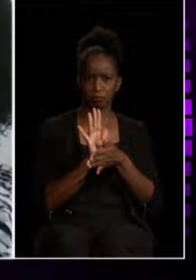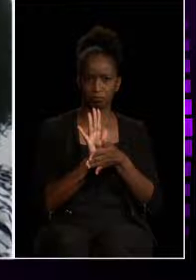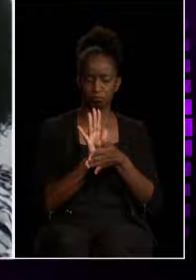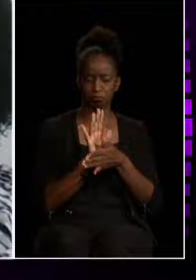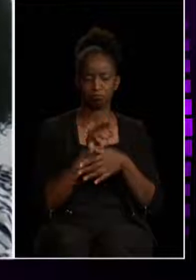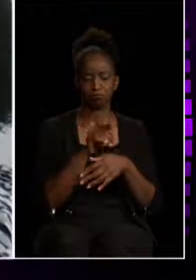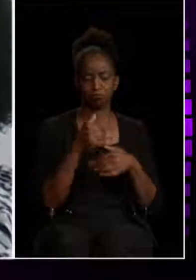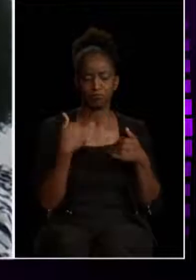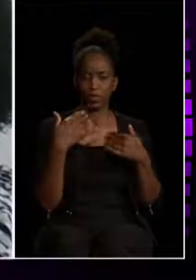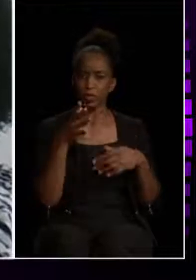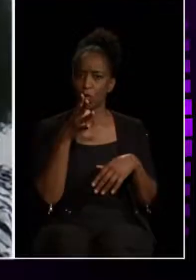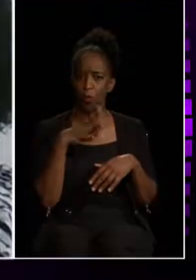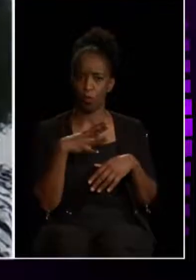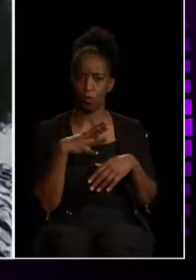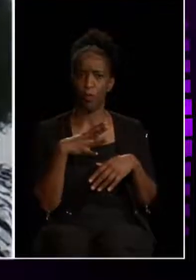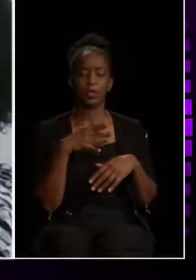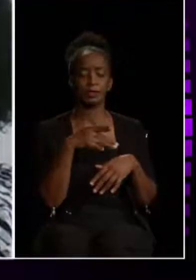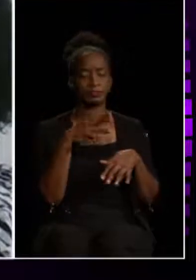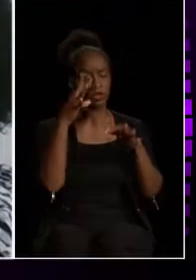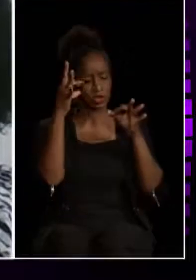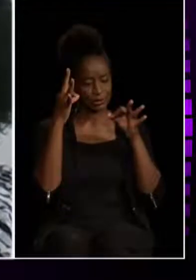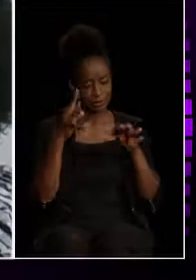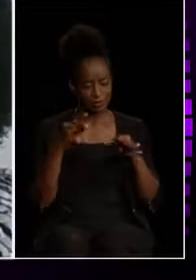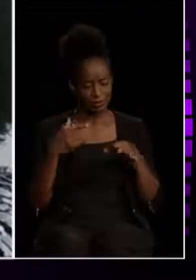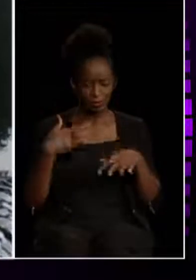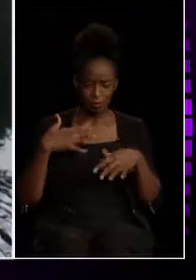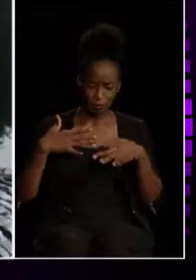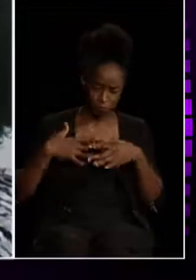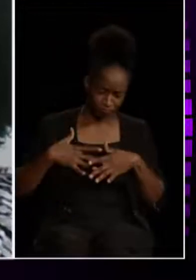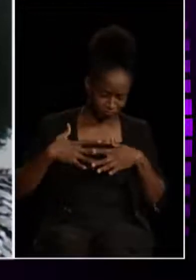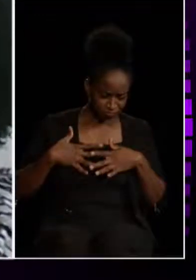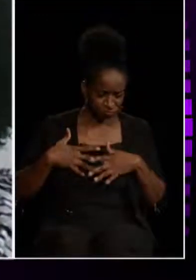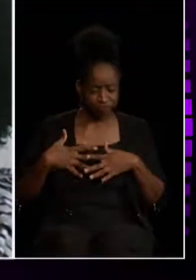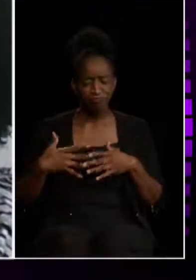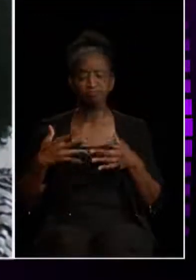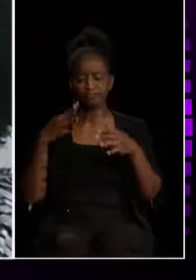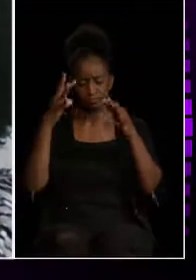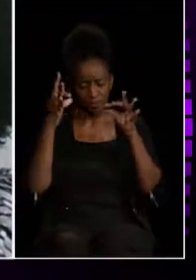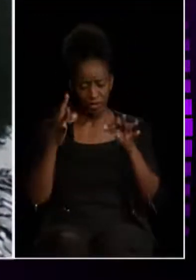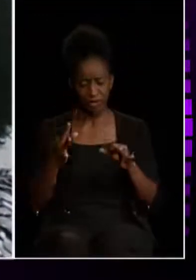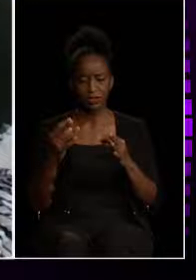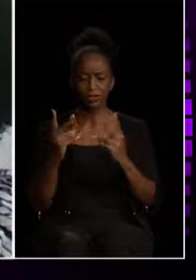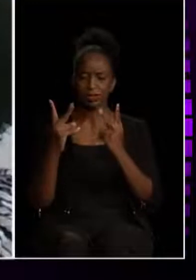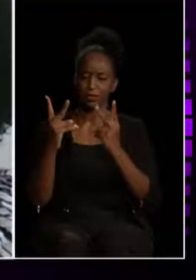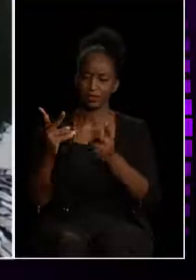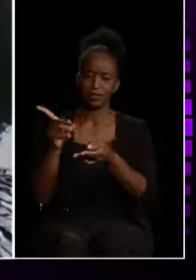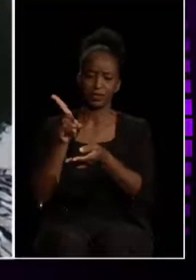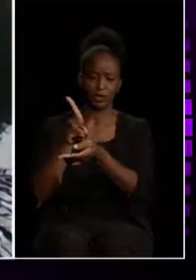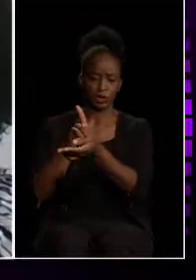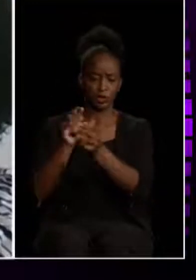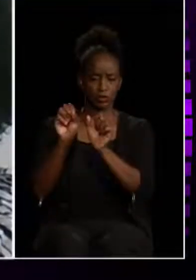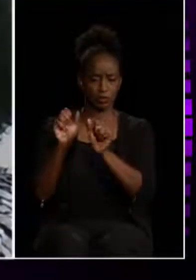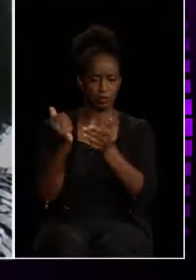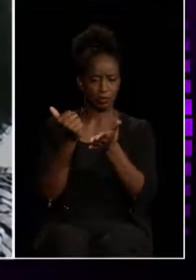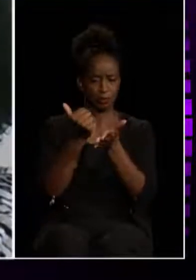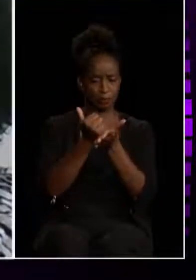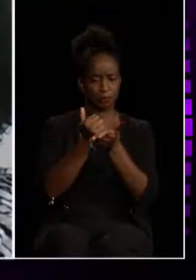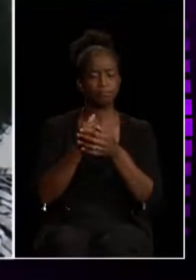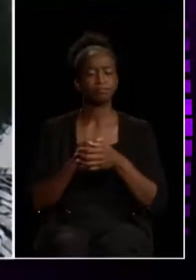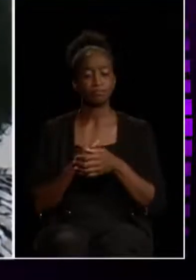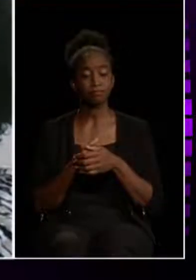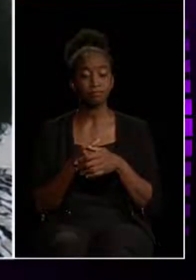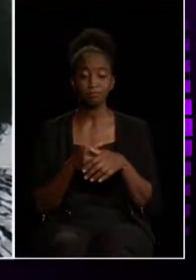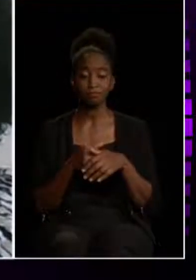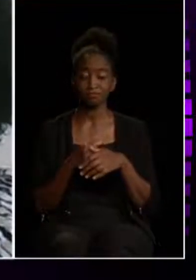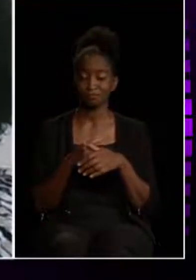go to speak to someone because she was experiencing something mentally she could not quite explain. I think that was very brave on her part, because